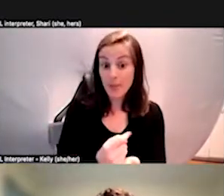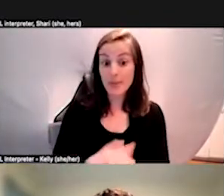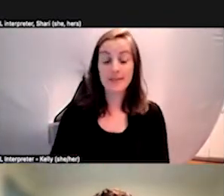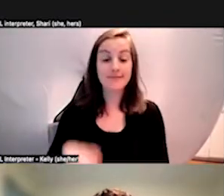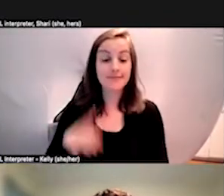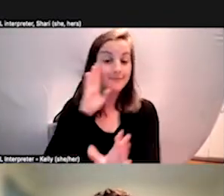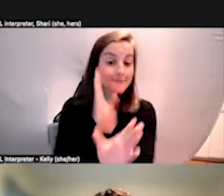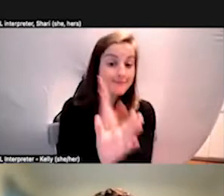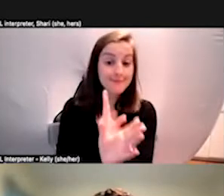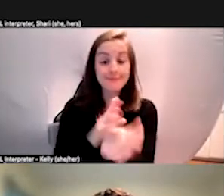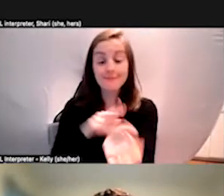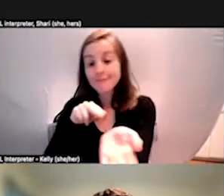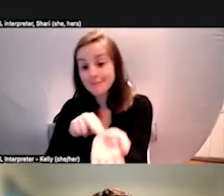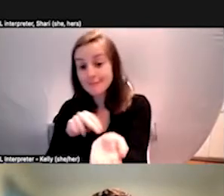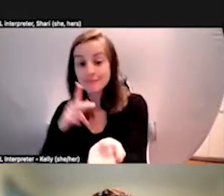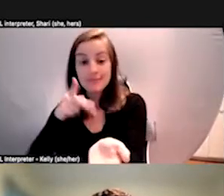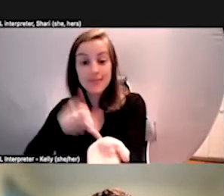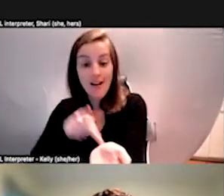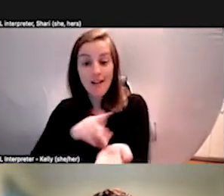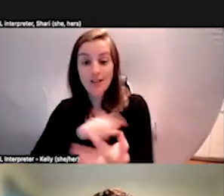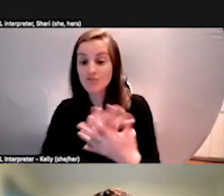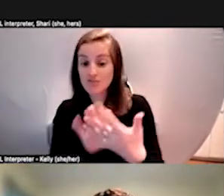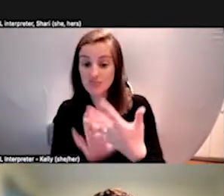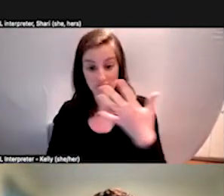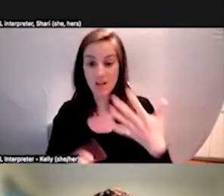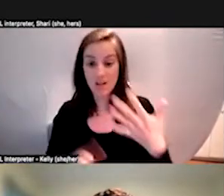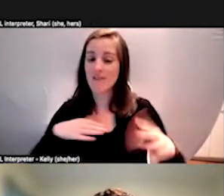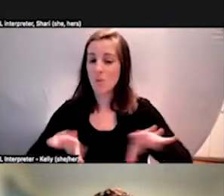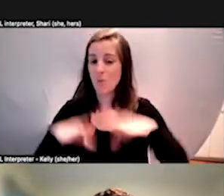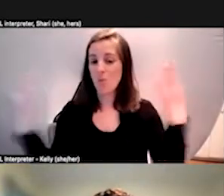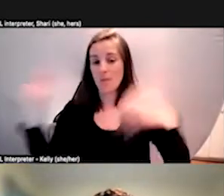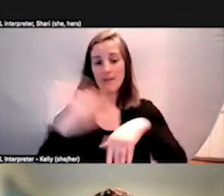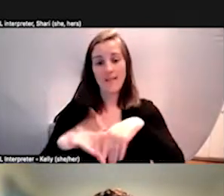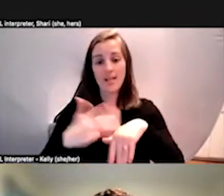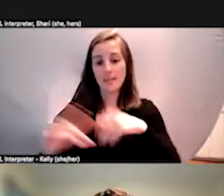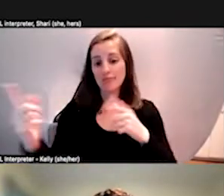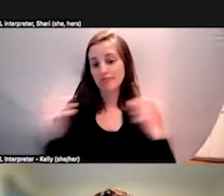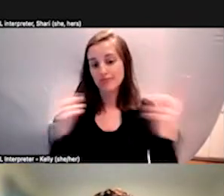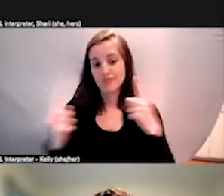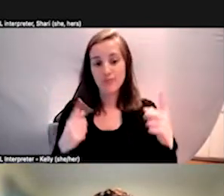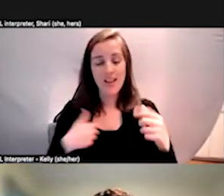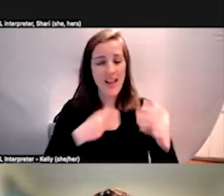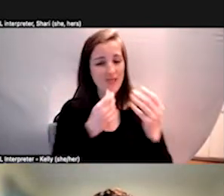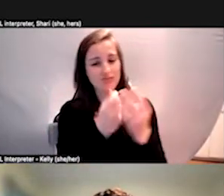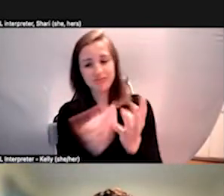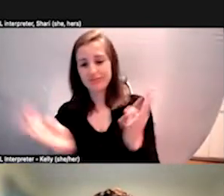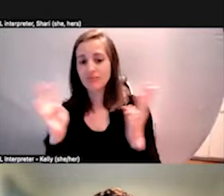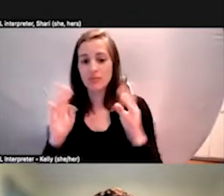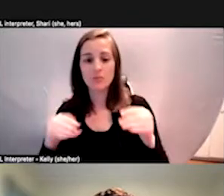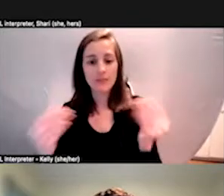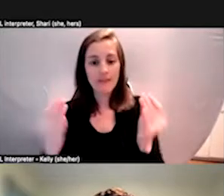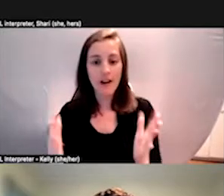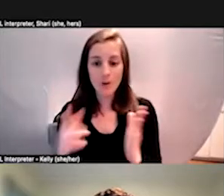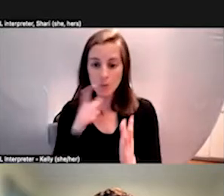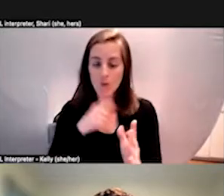psychiatrist. They have open availability and a number of providers that are culturally competent.